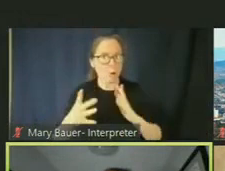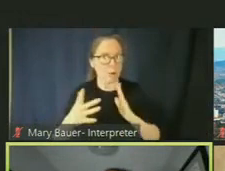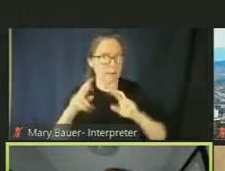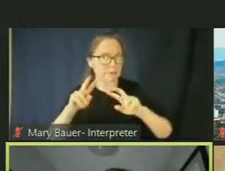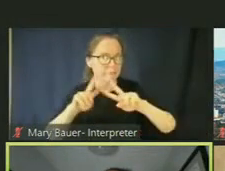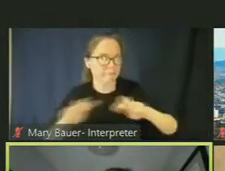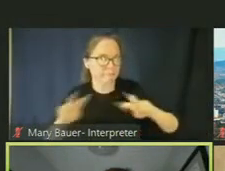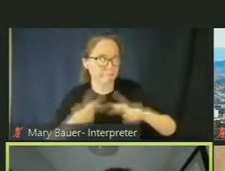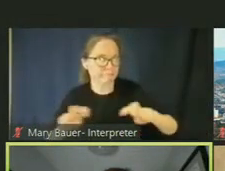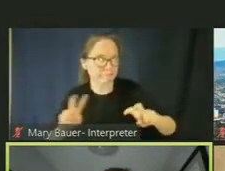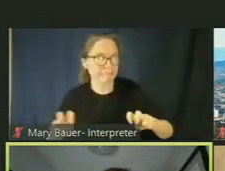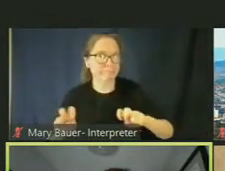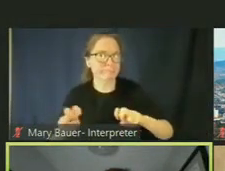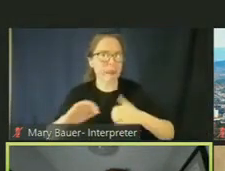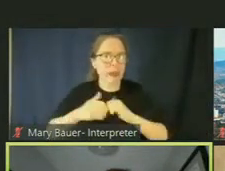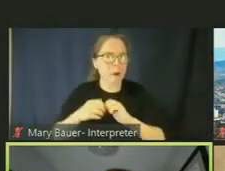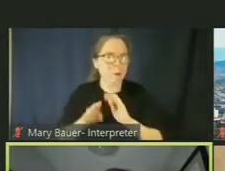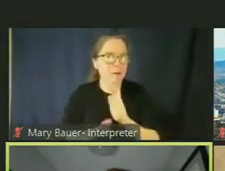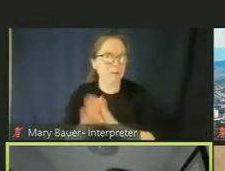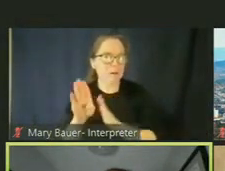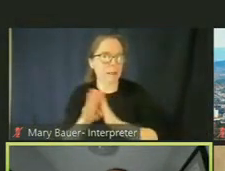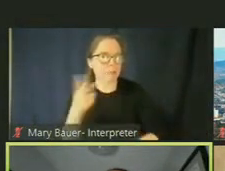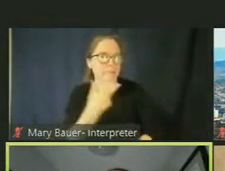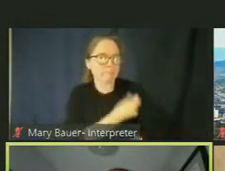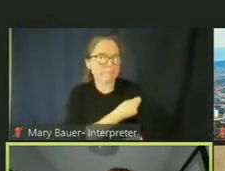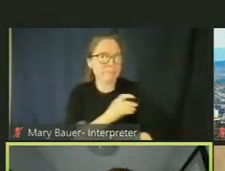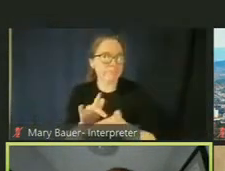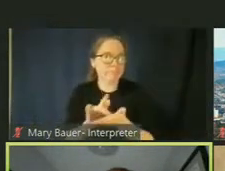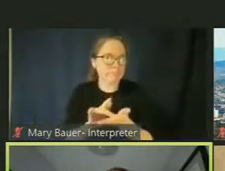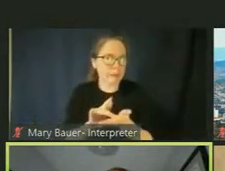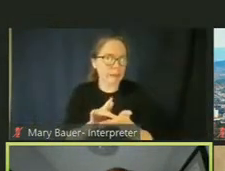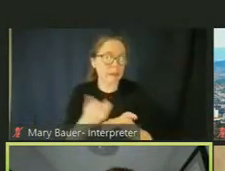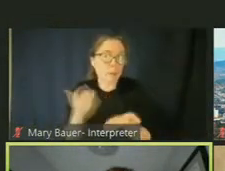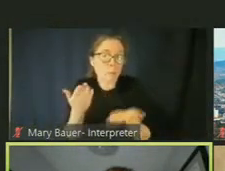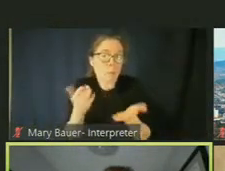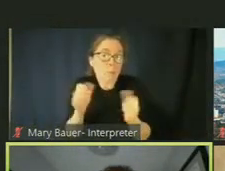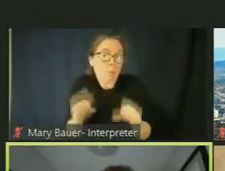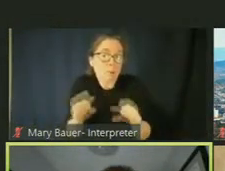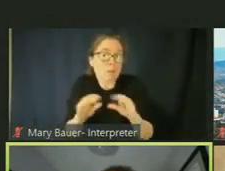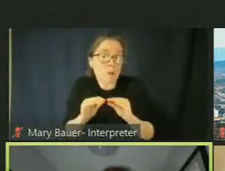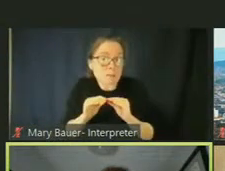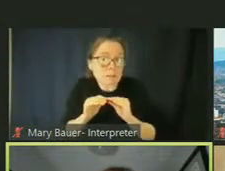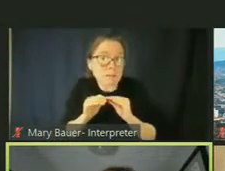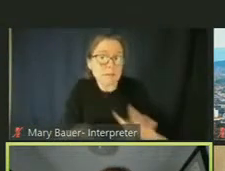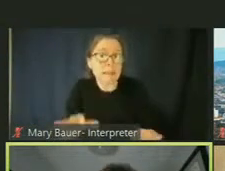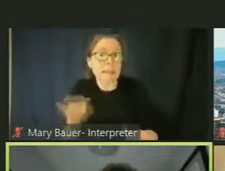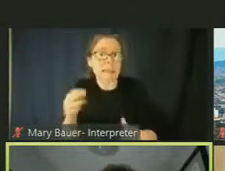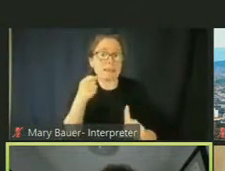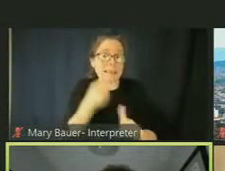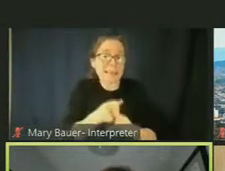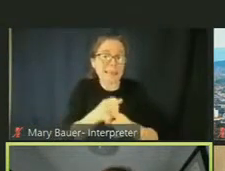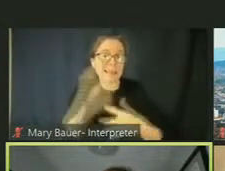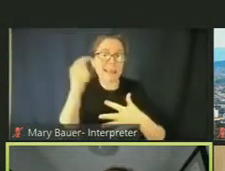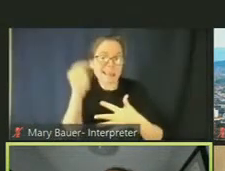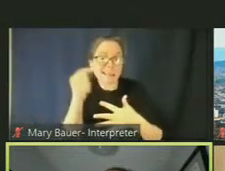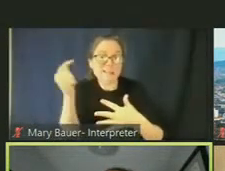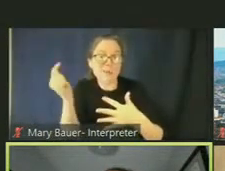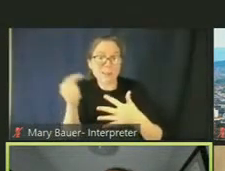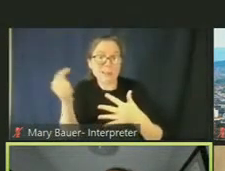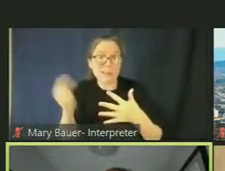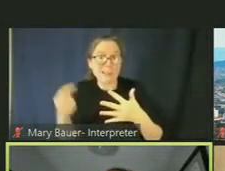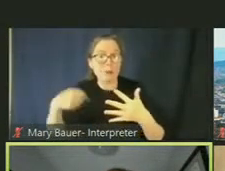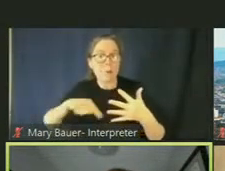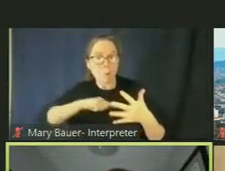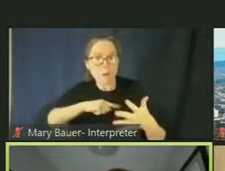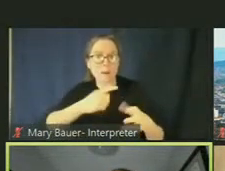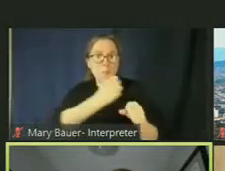vaccine development that could potentially be deployed if there were to be an outbreak of the various types of viruses